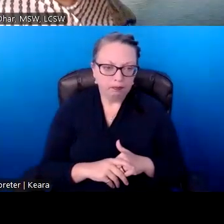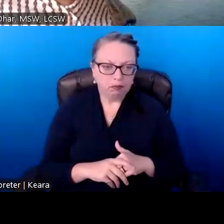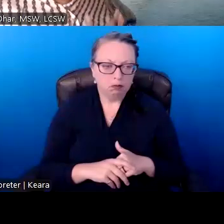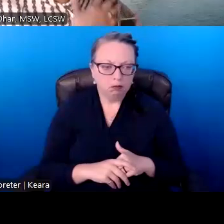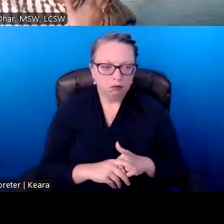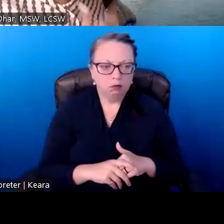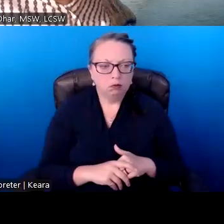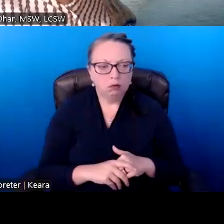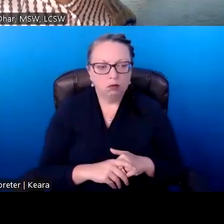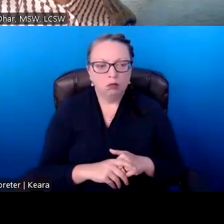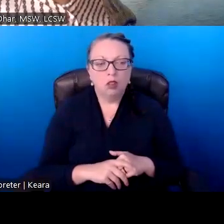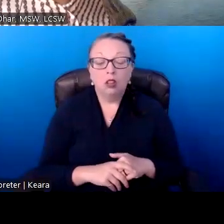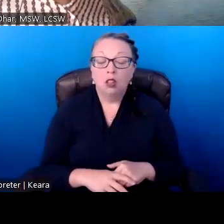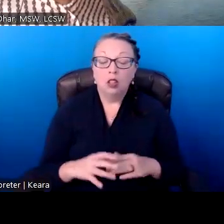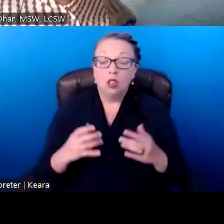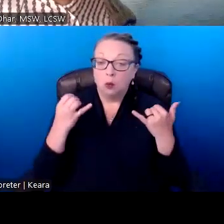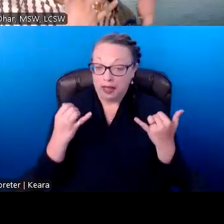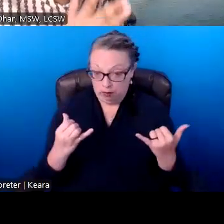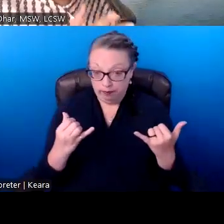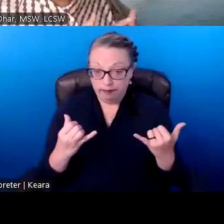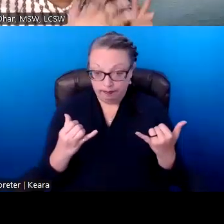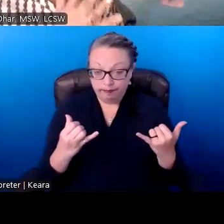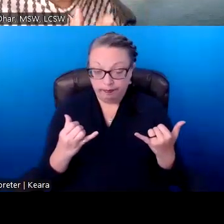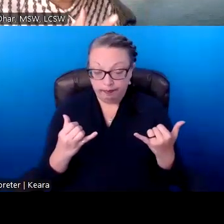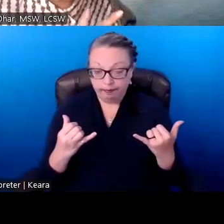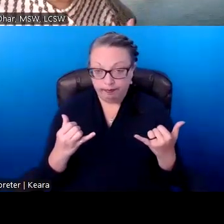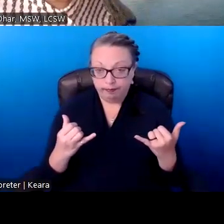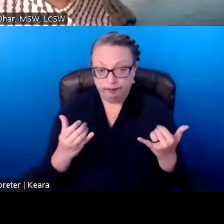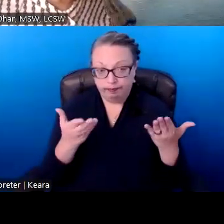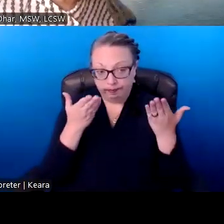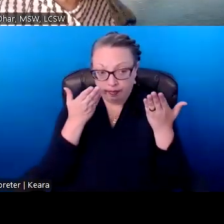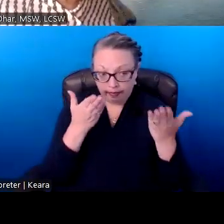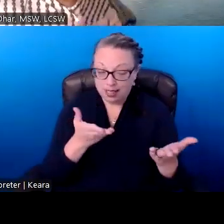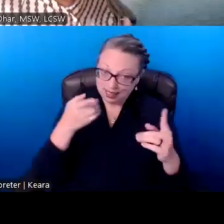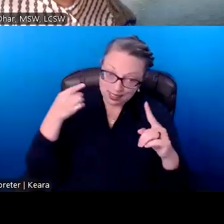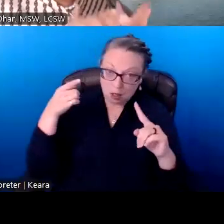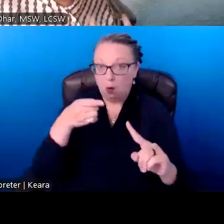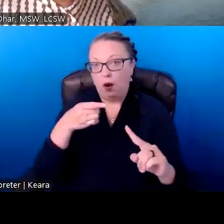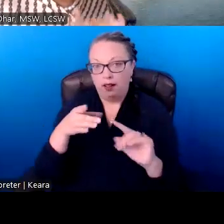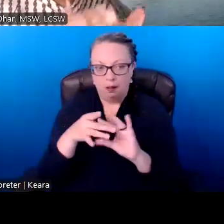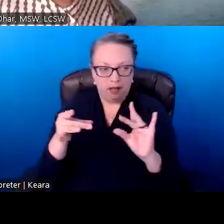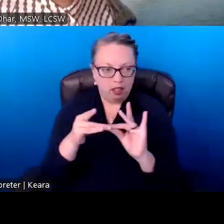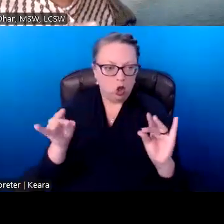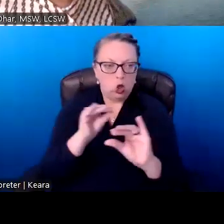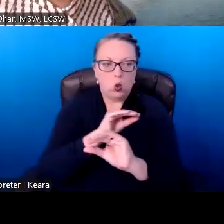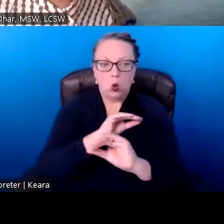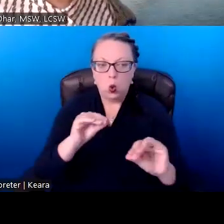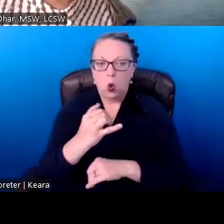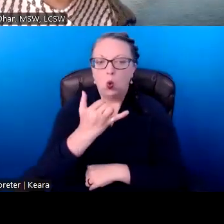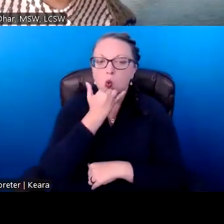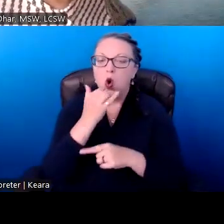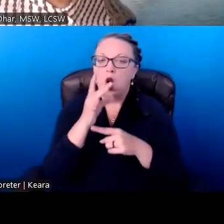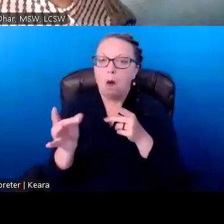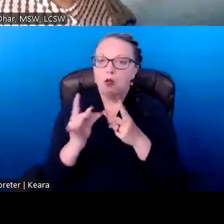And so, having looked at that, this is the take-home message: no wrong door for mental